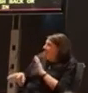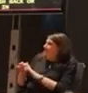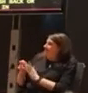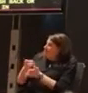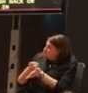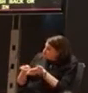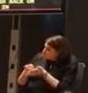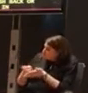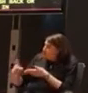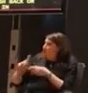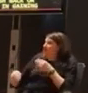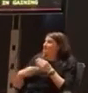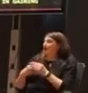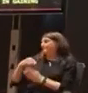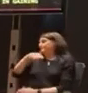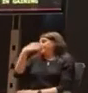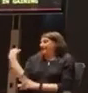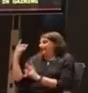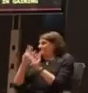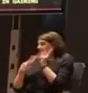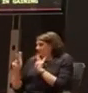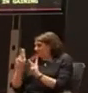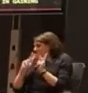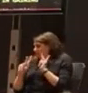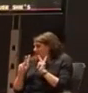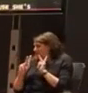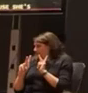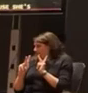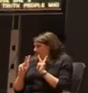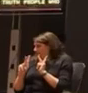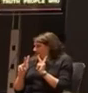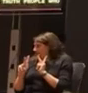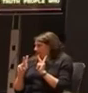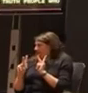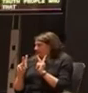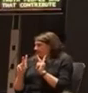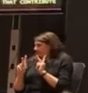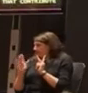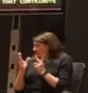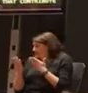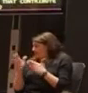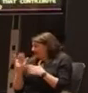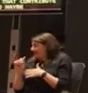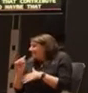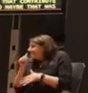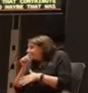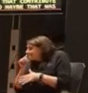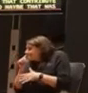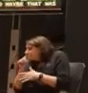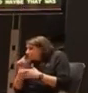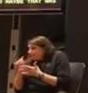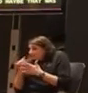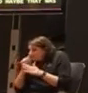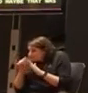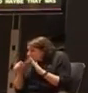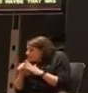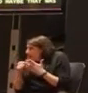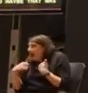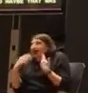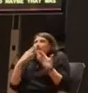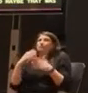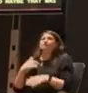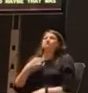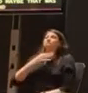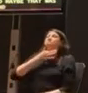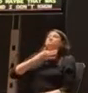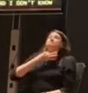people who were Black that contribute to that, and maybe that was a secret, and I don't know if it